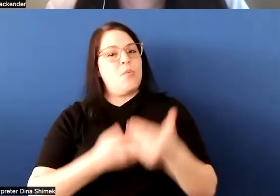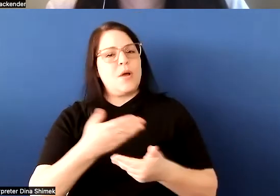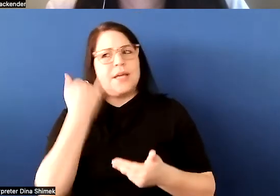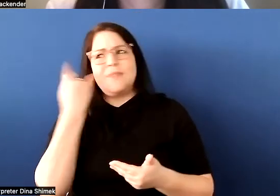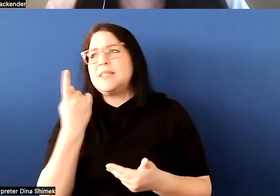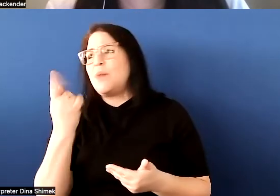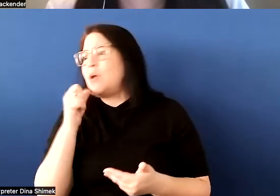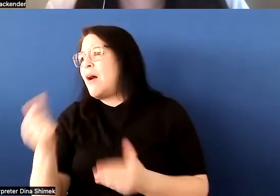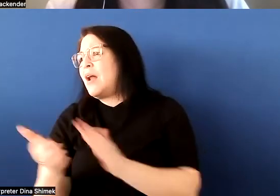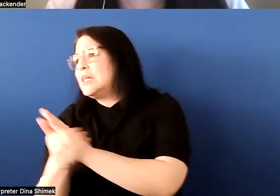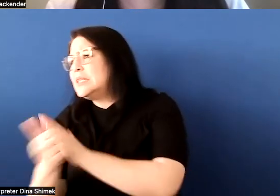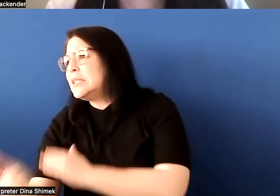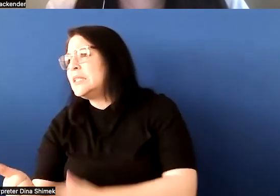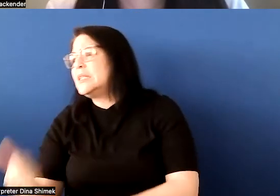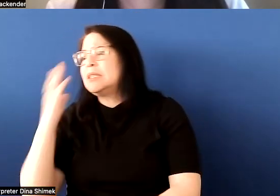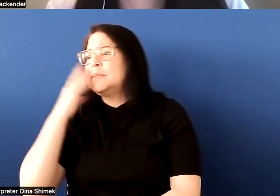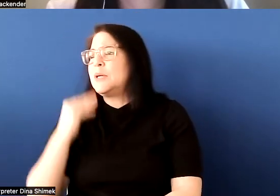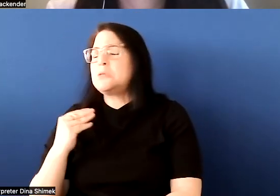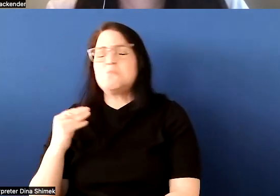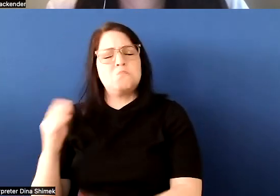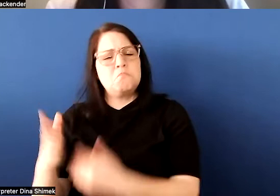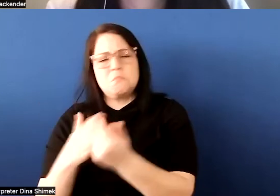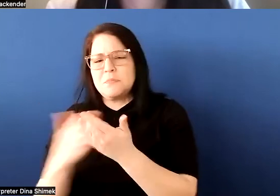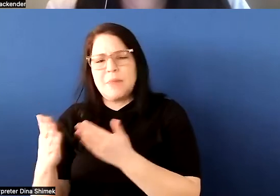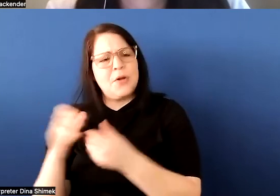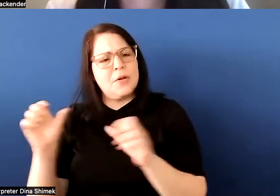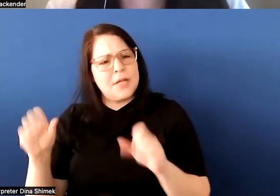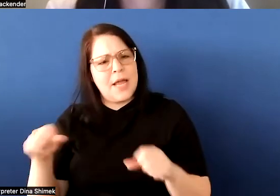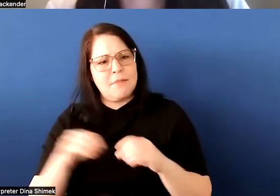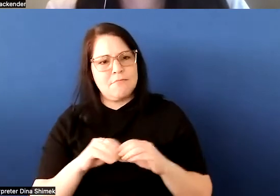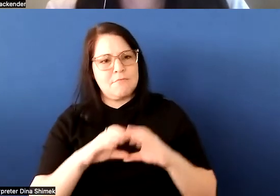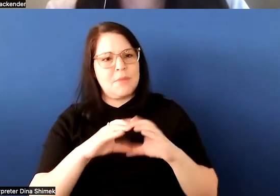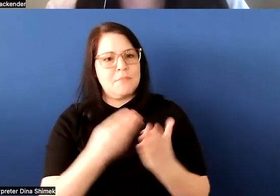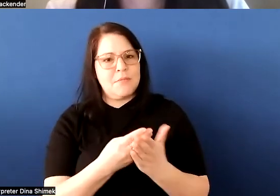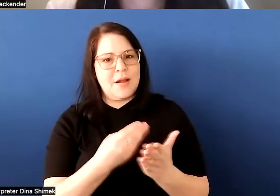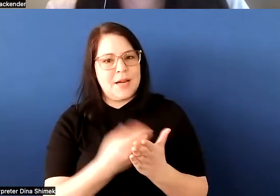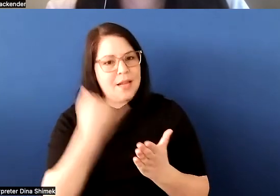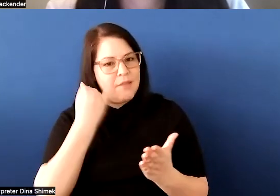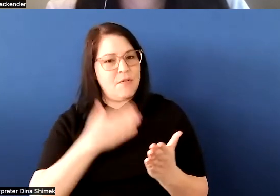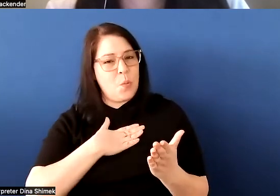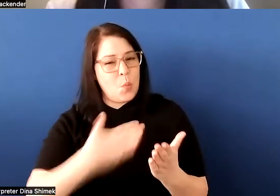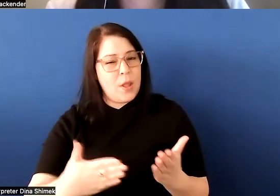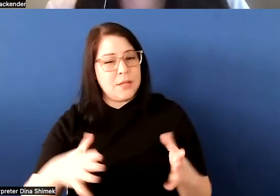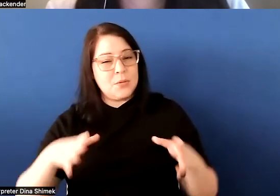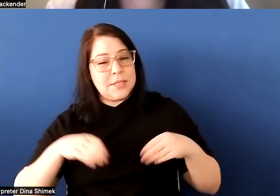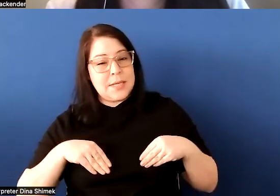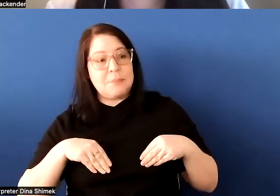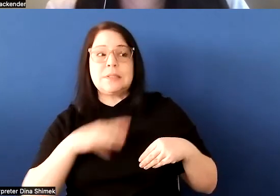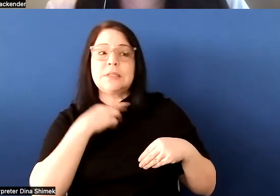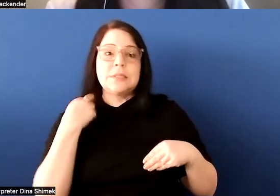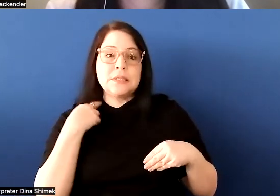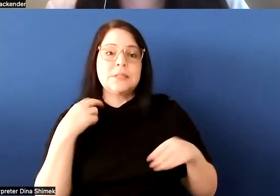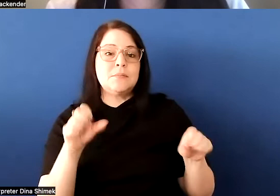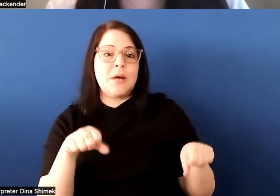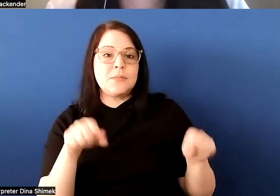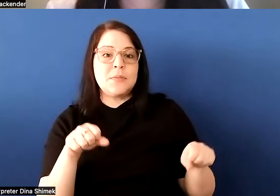to be able to get money into the market, as long as they're willing to accept the risk and they have the